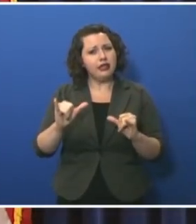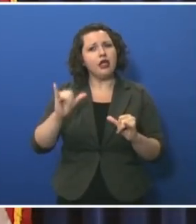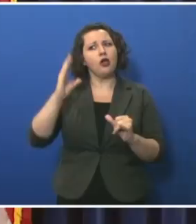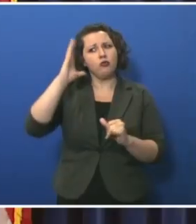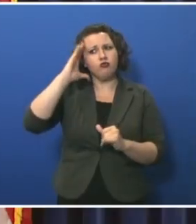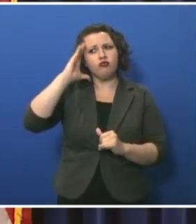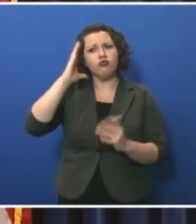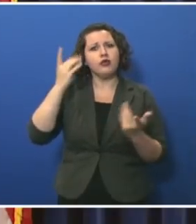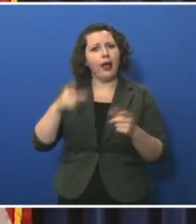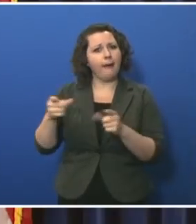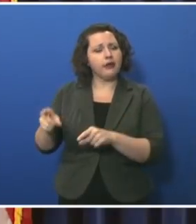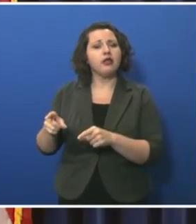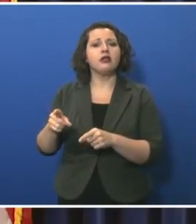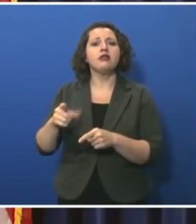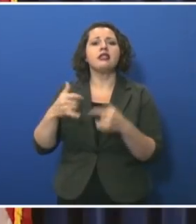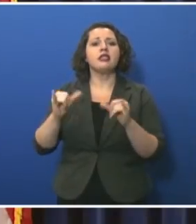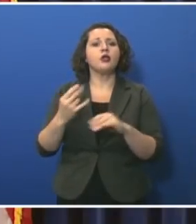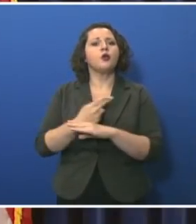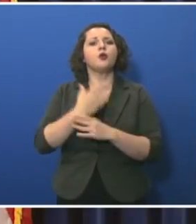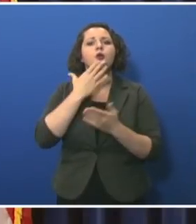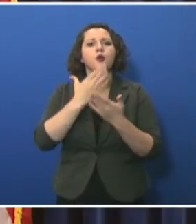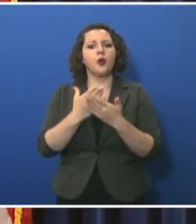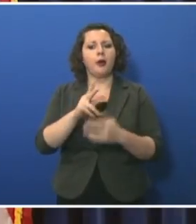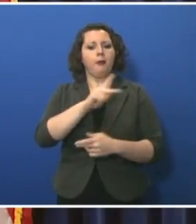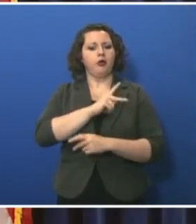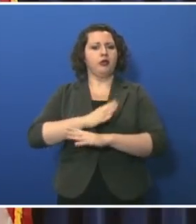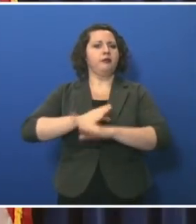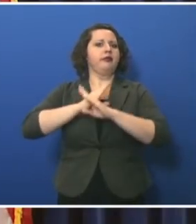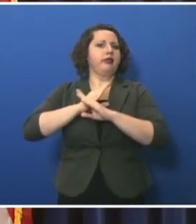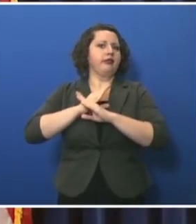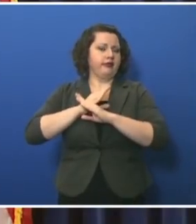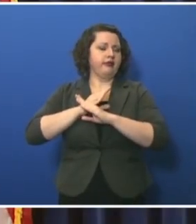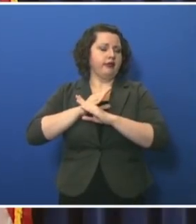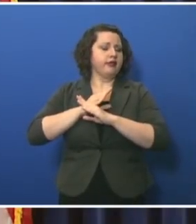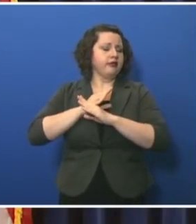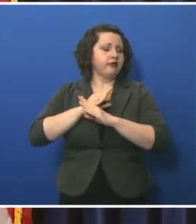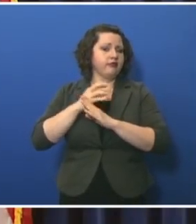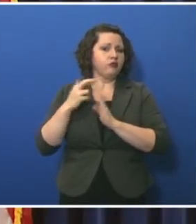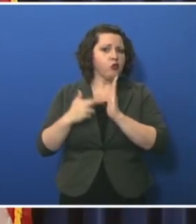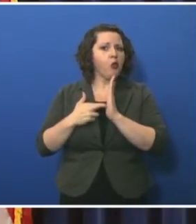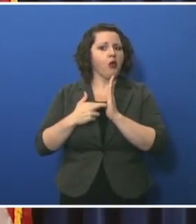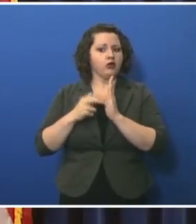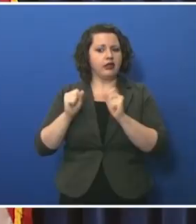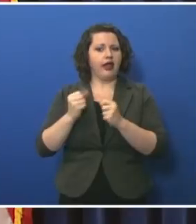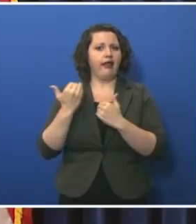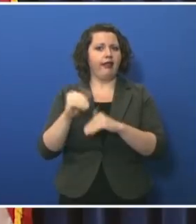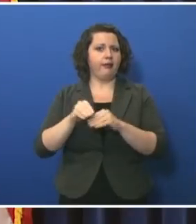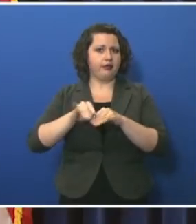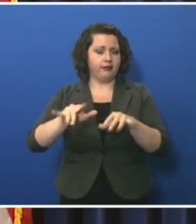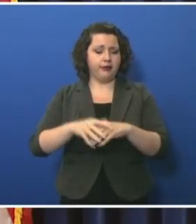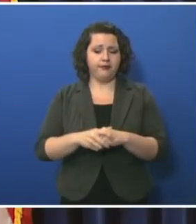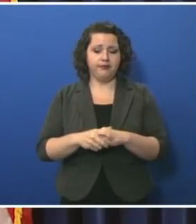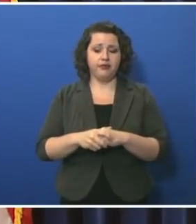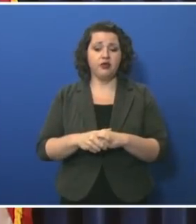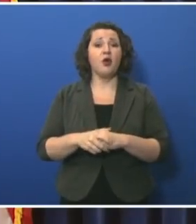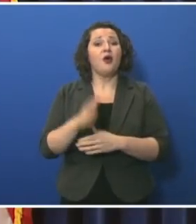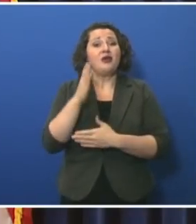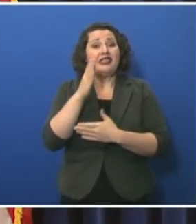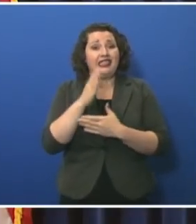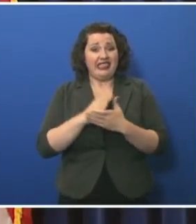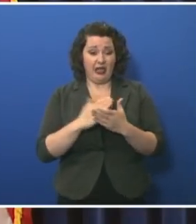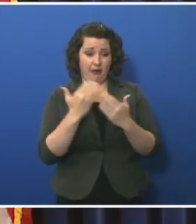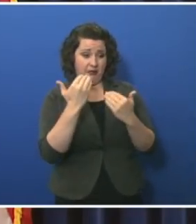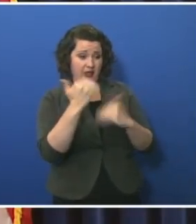use good personal protective measures to help to limit the spread of this virus. So as we dial back on some of the